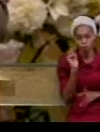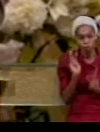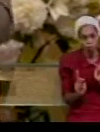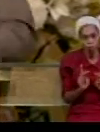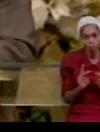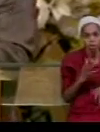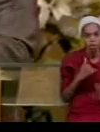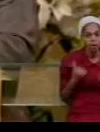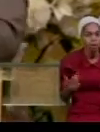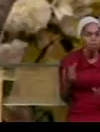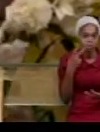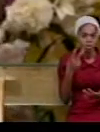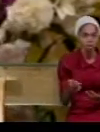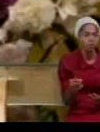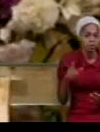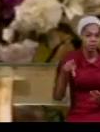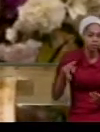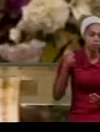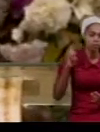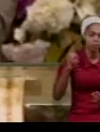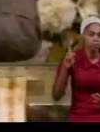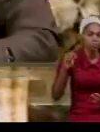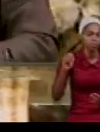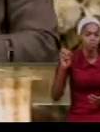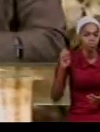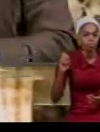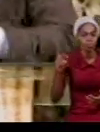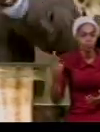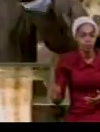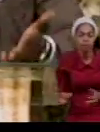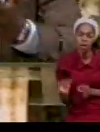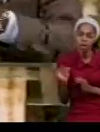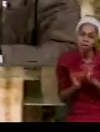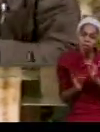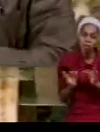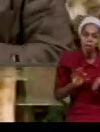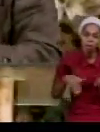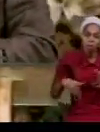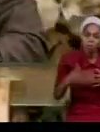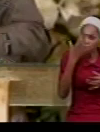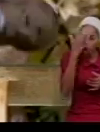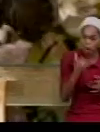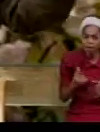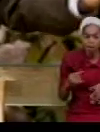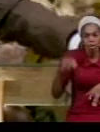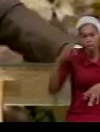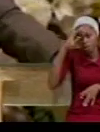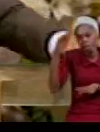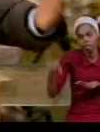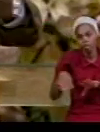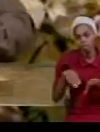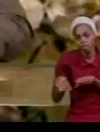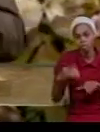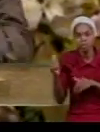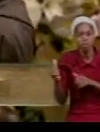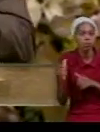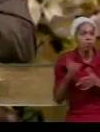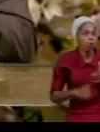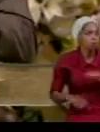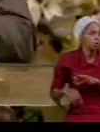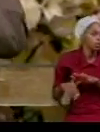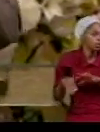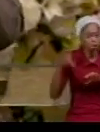Peter had to defend himself. Why he did what he did. And that is just telling us that no more unclean thing. But